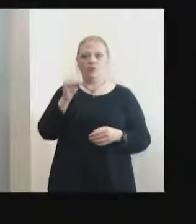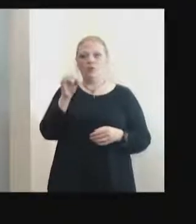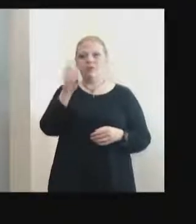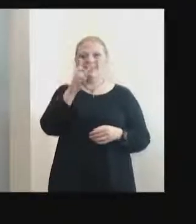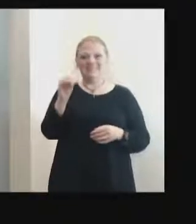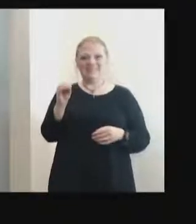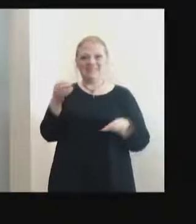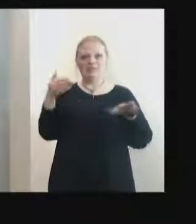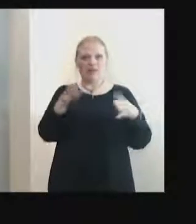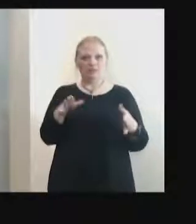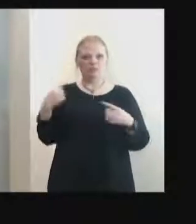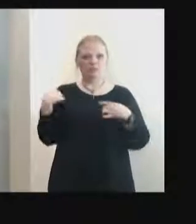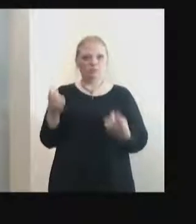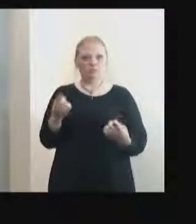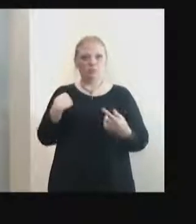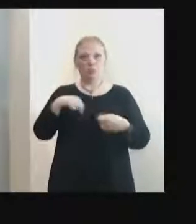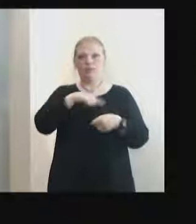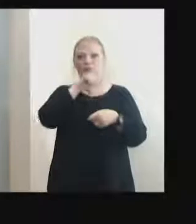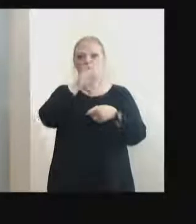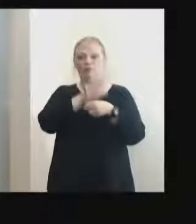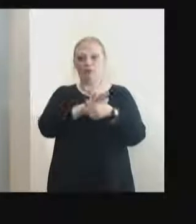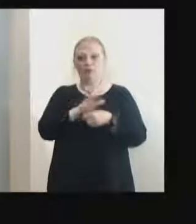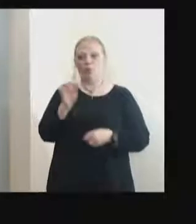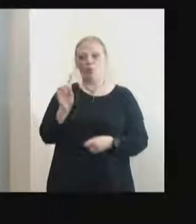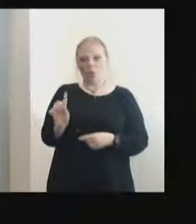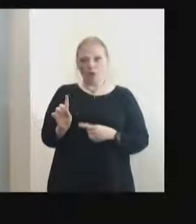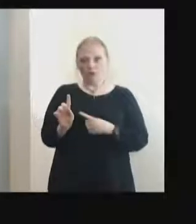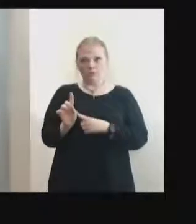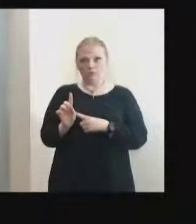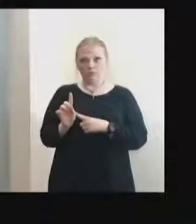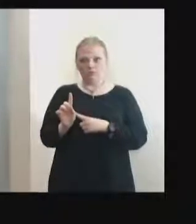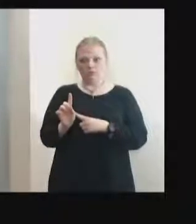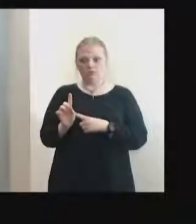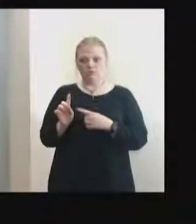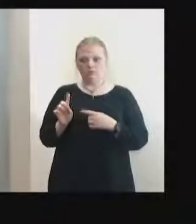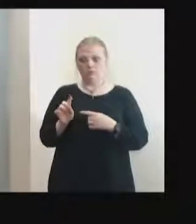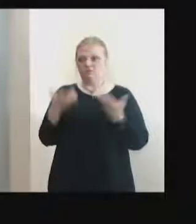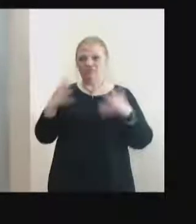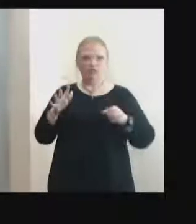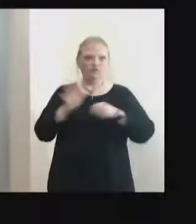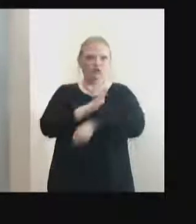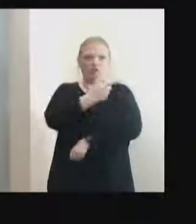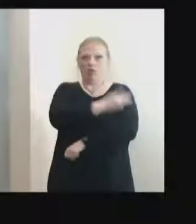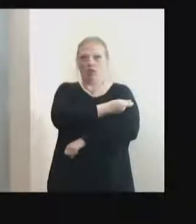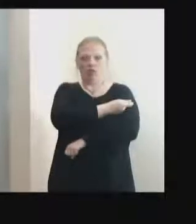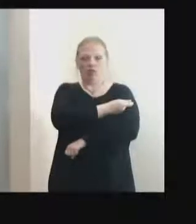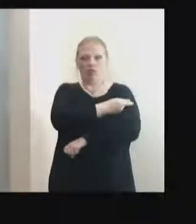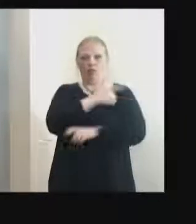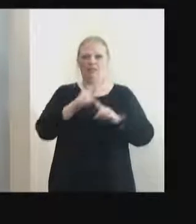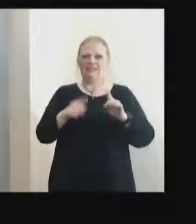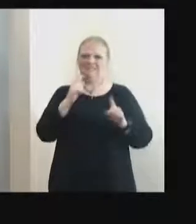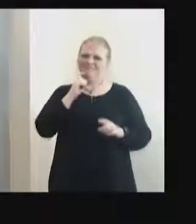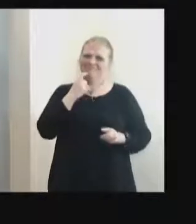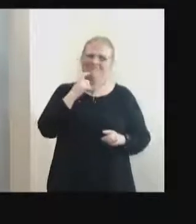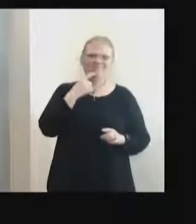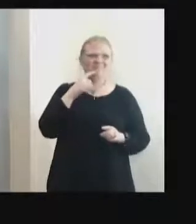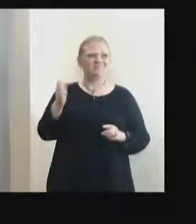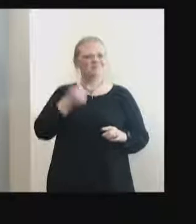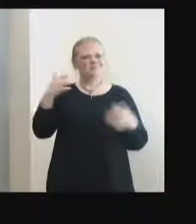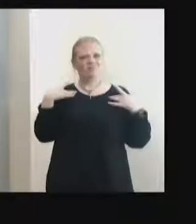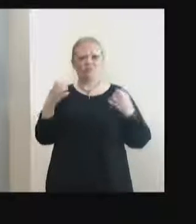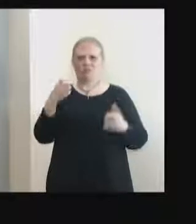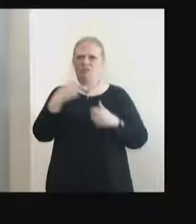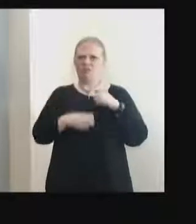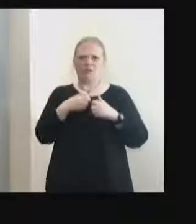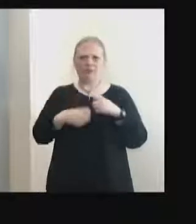individuals, we have confirmed that 1 of those individuals was fully vaccinated but had significant underlying